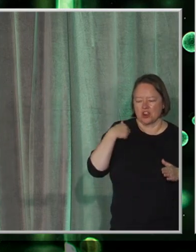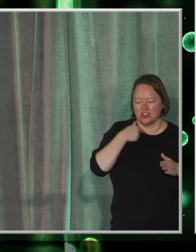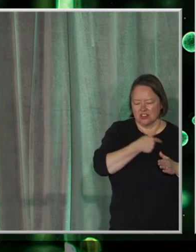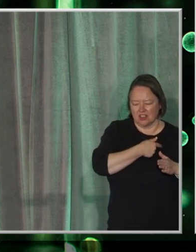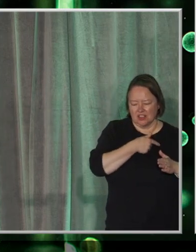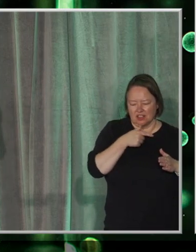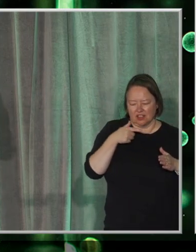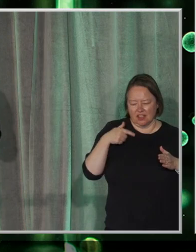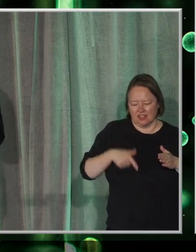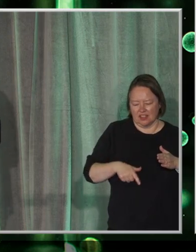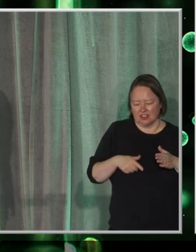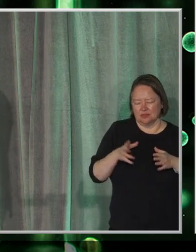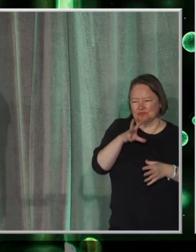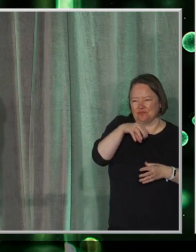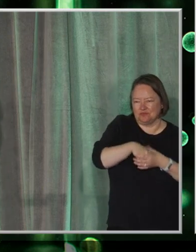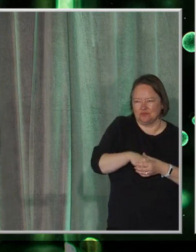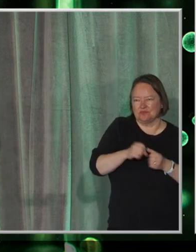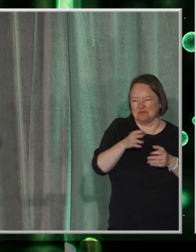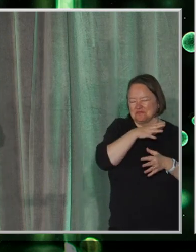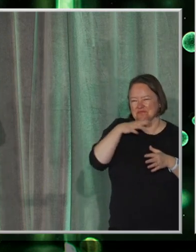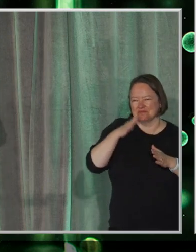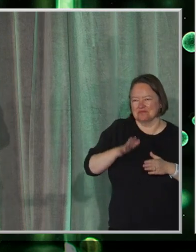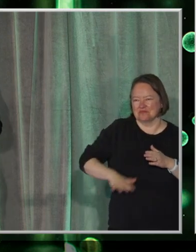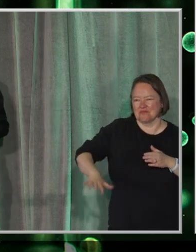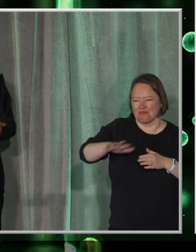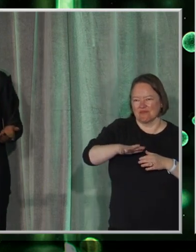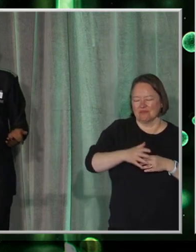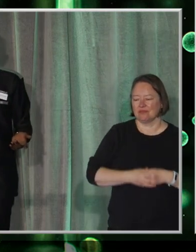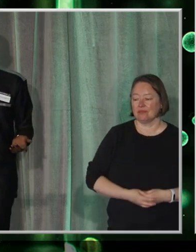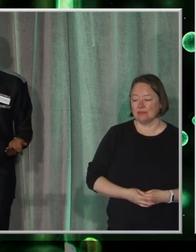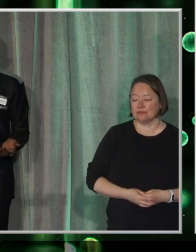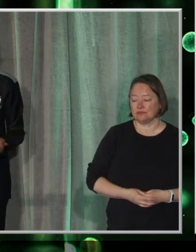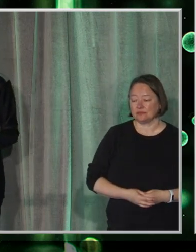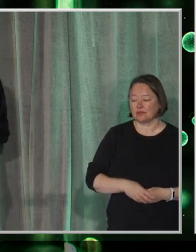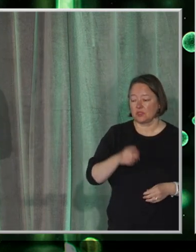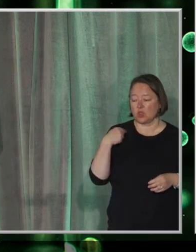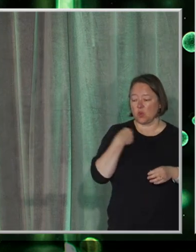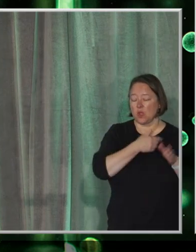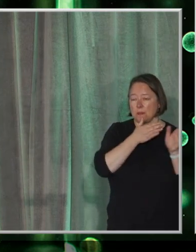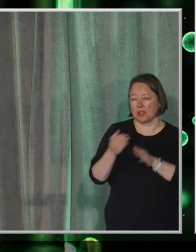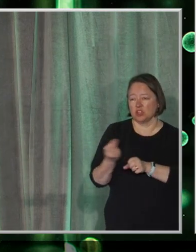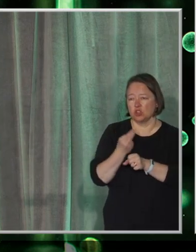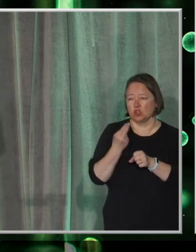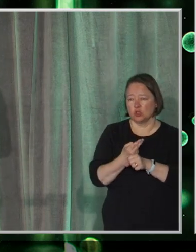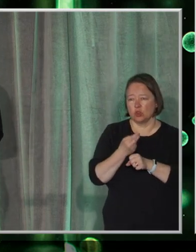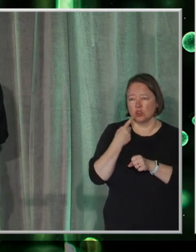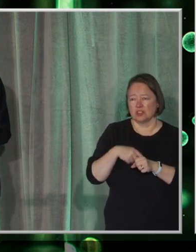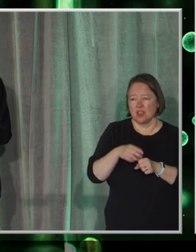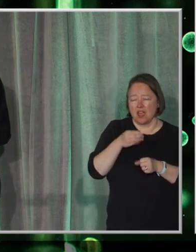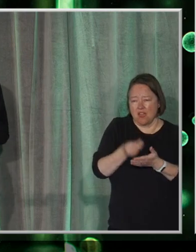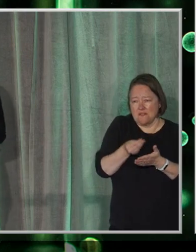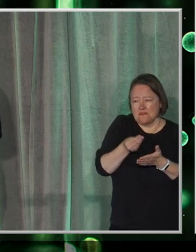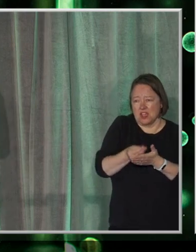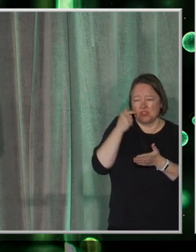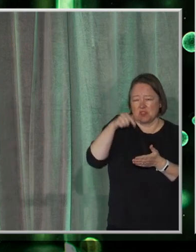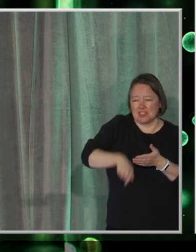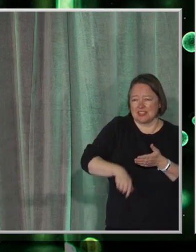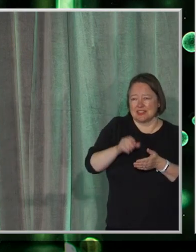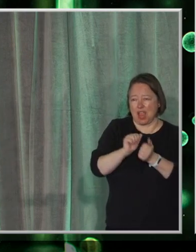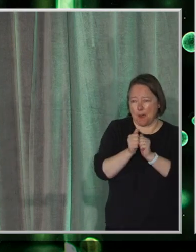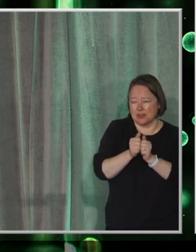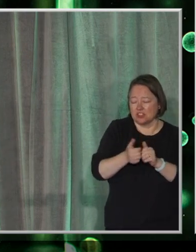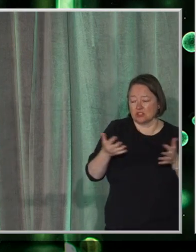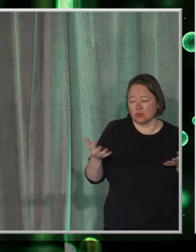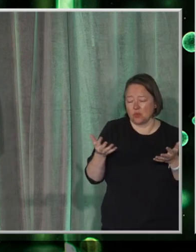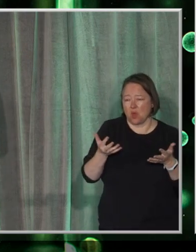the small scale farmers, which makes us more inclusive to each and every farmer. And what we plan to use the funds that we'll get in this competition, firstly, will